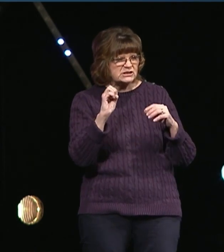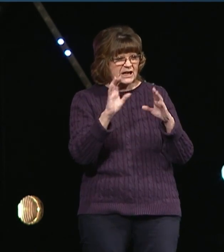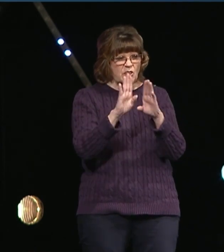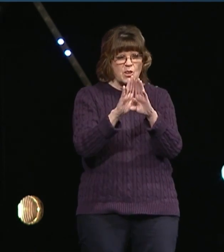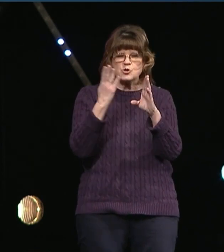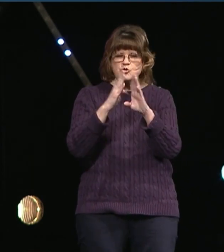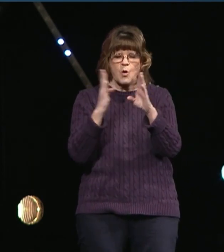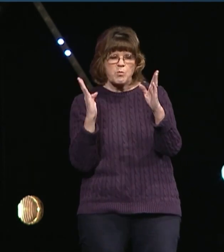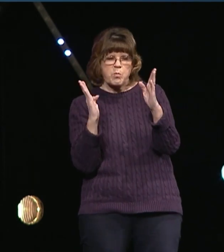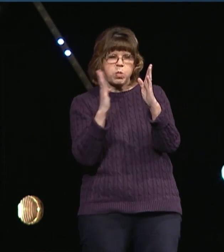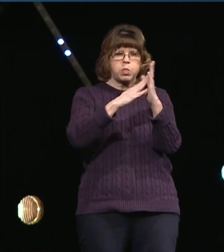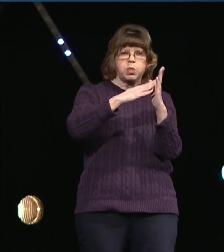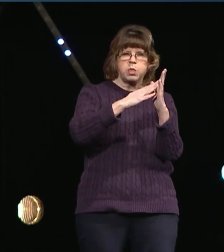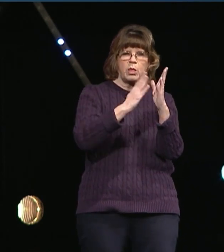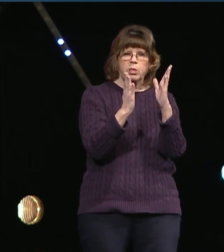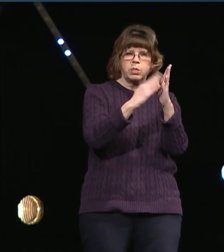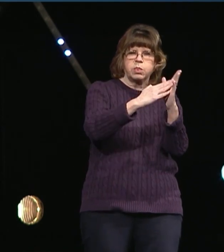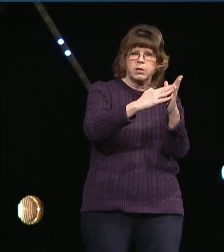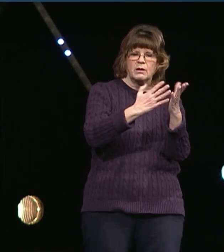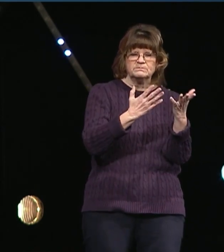and some odds and ends there,